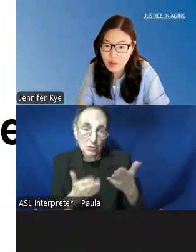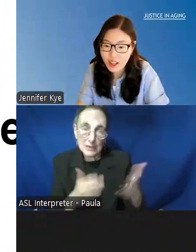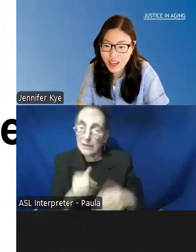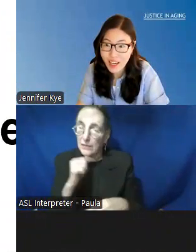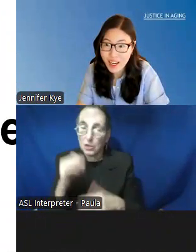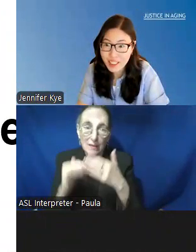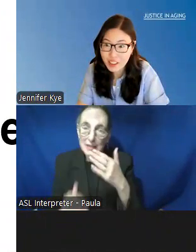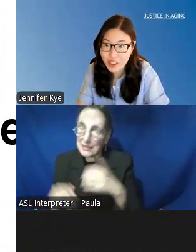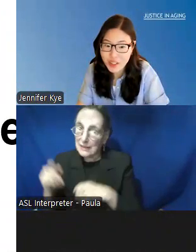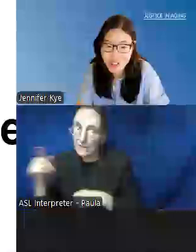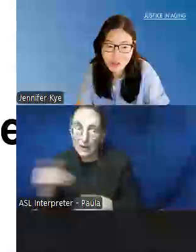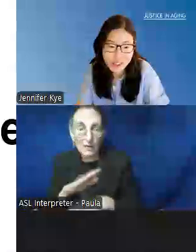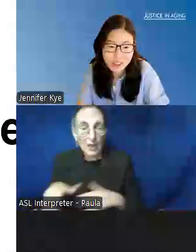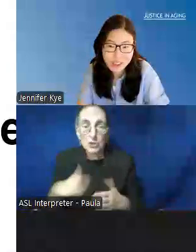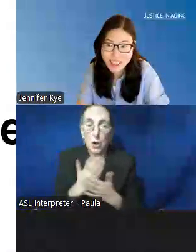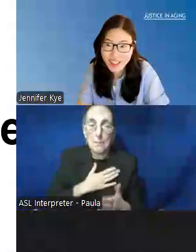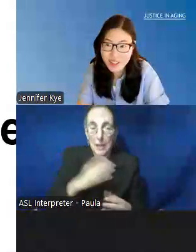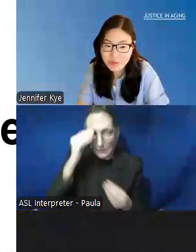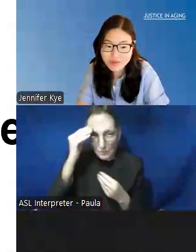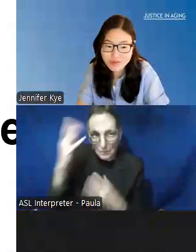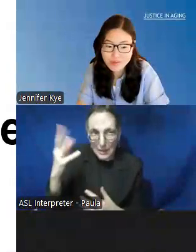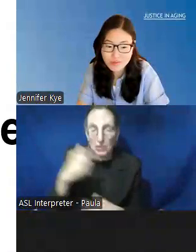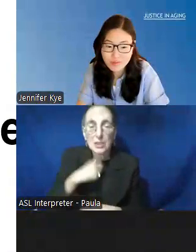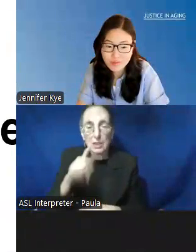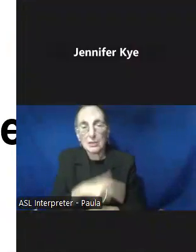And that was all I had, and I'll turn things over to Sarah.